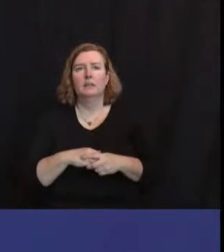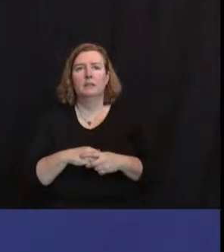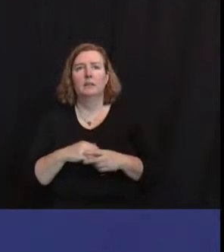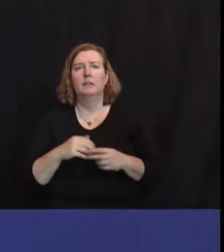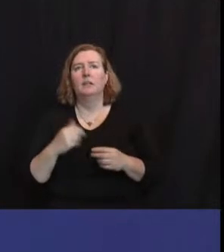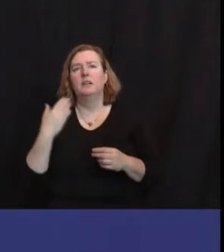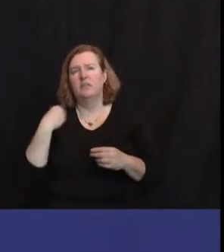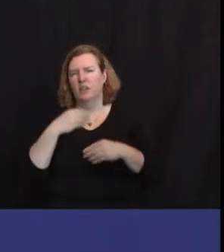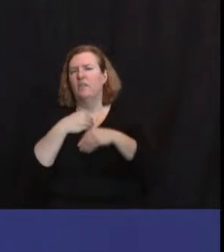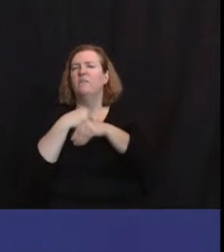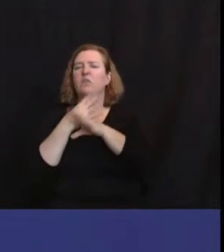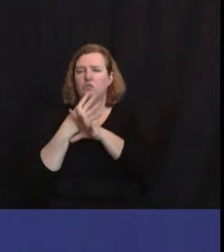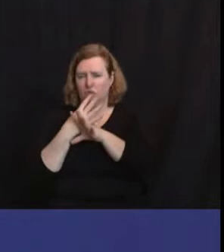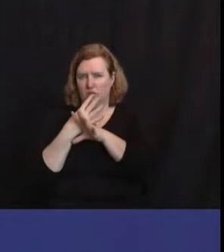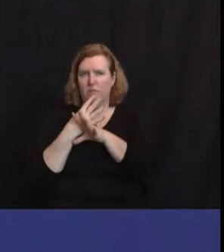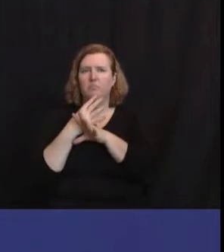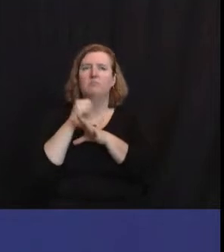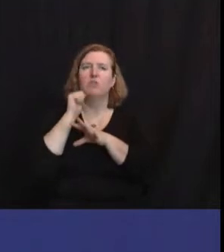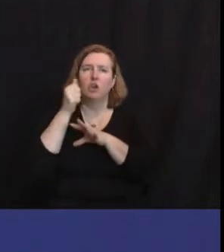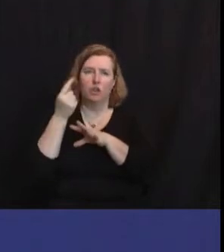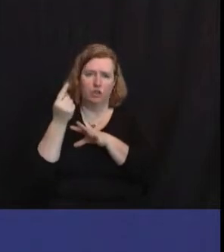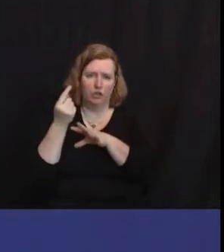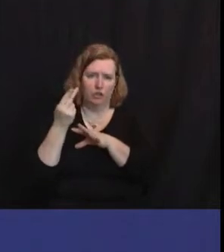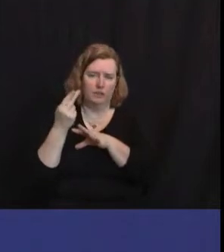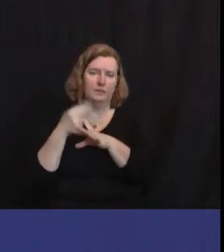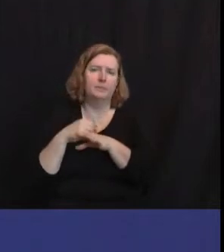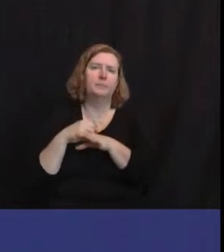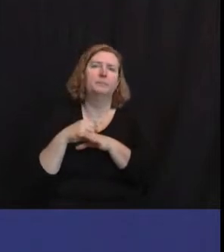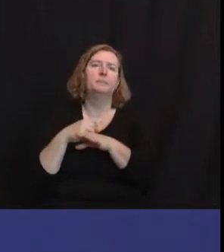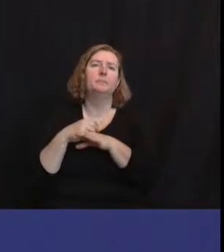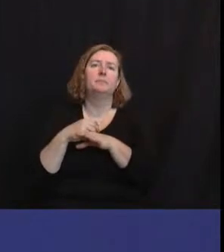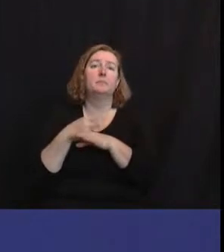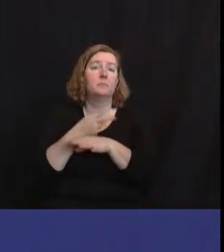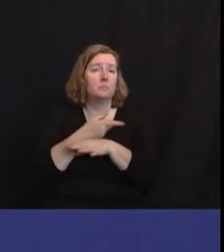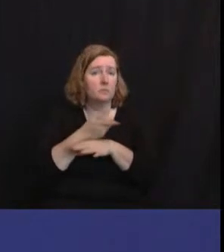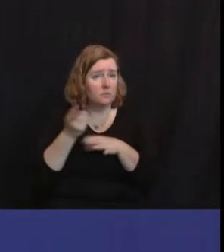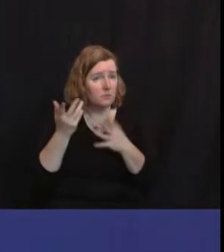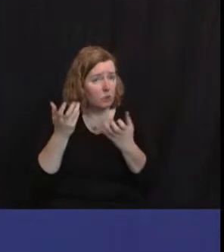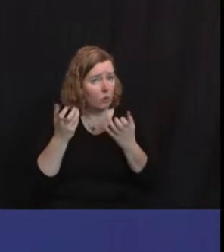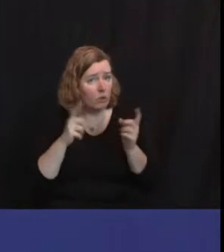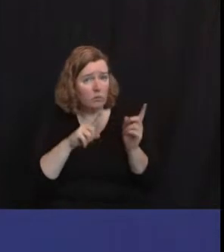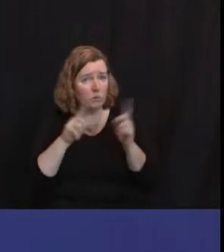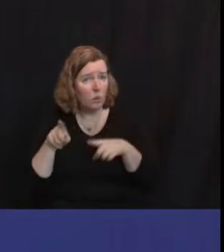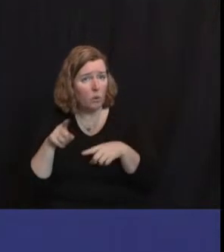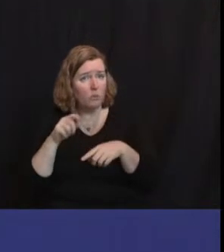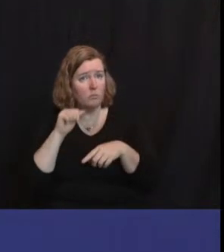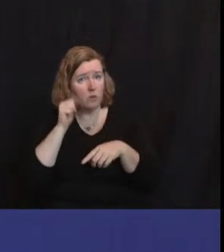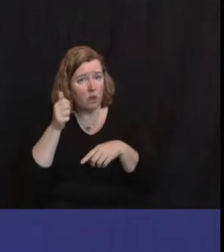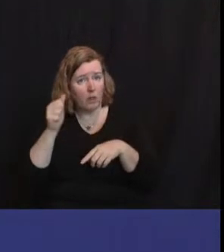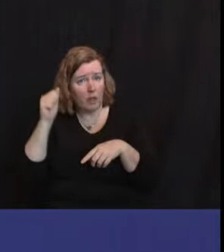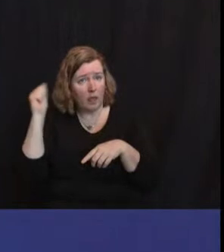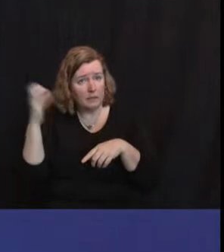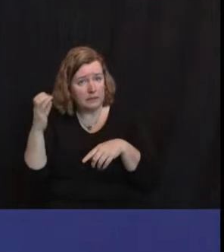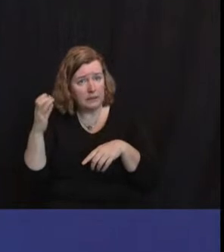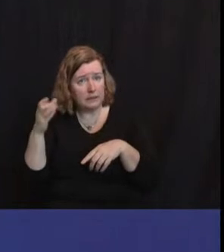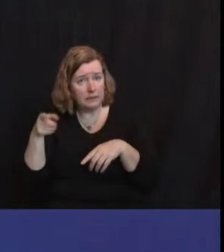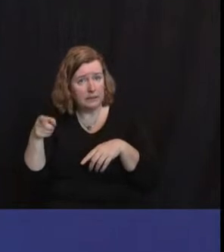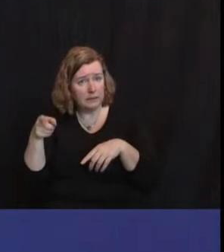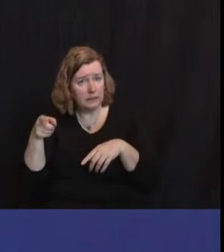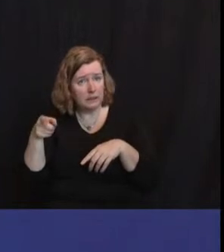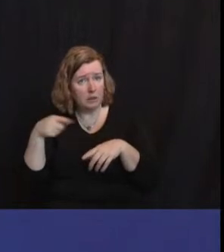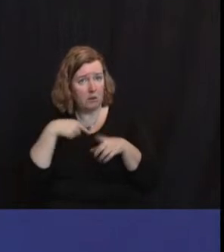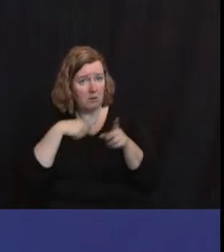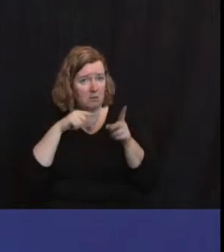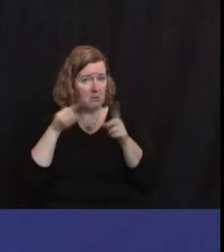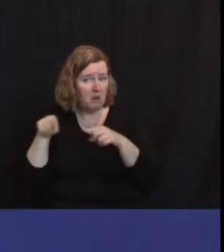in my case, you guys are welcome to join me, because I'm going down actually in this with Tammy to get our shots. We were going to visit Atlantic City in any event to go to the convention